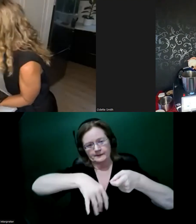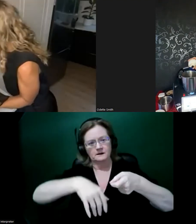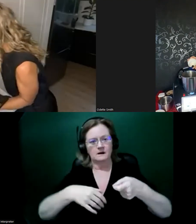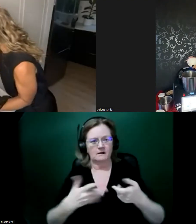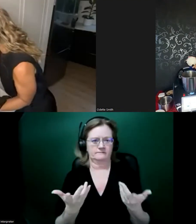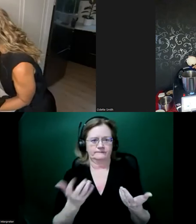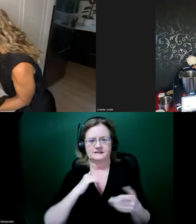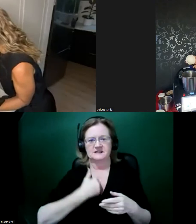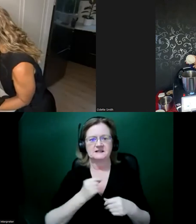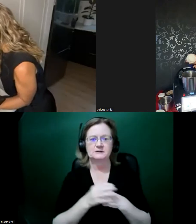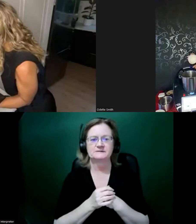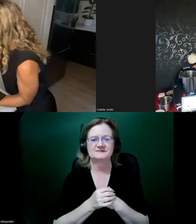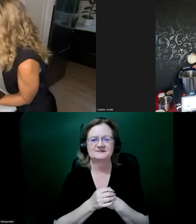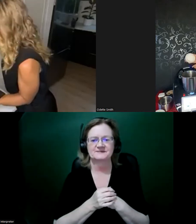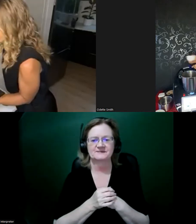have to really. There we go.